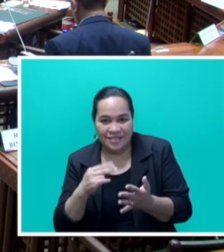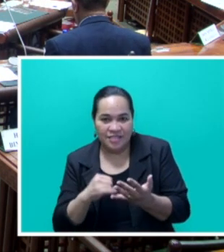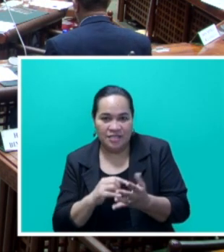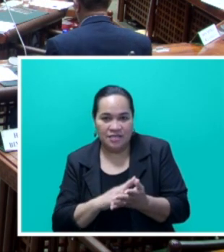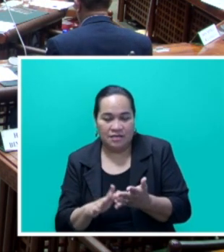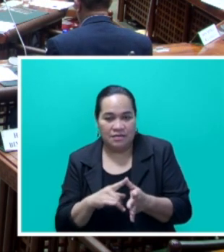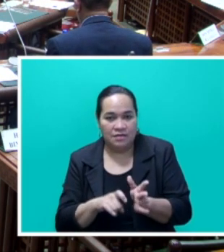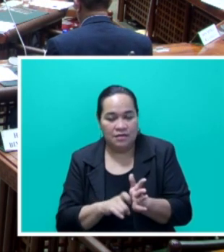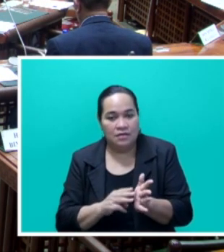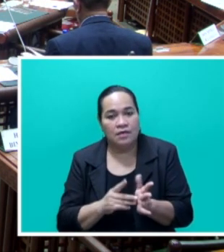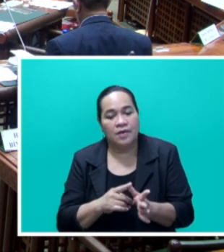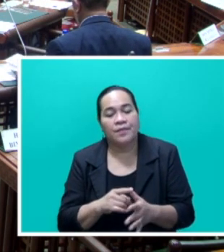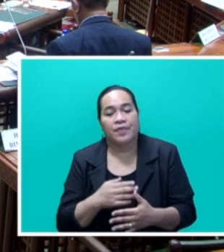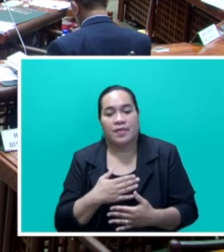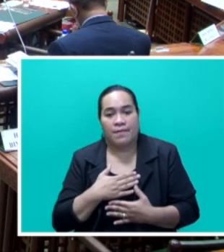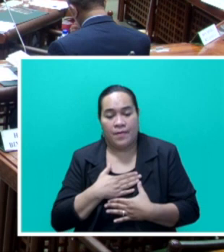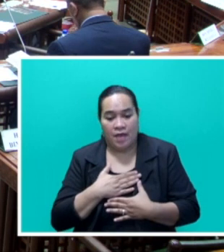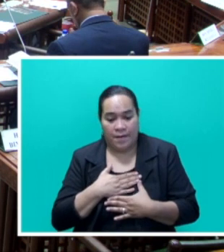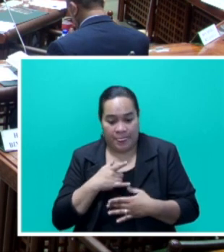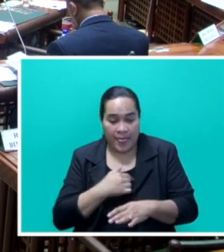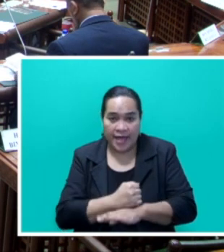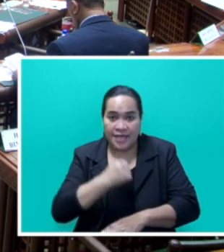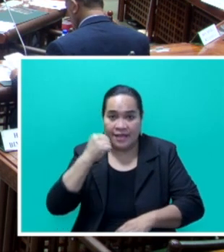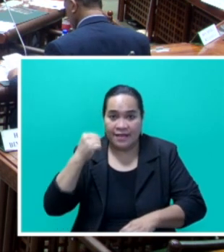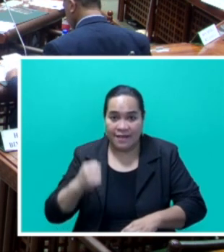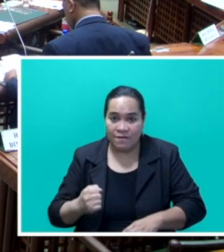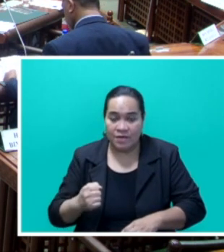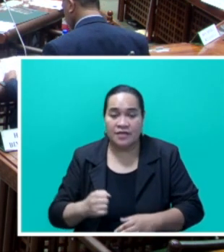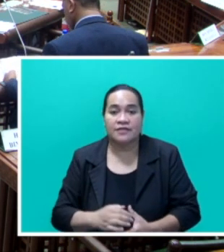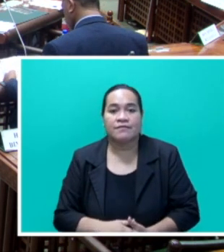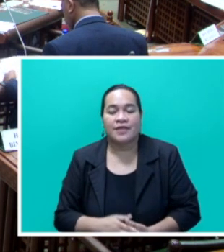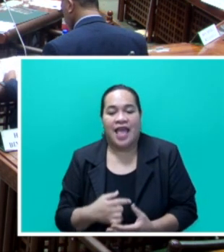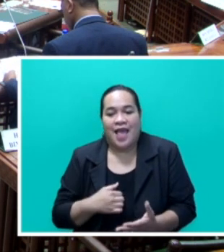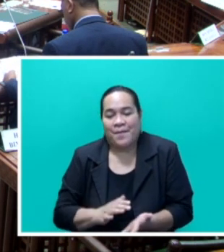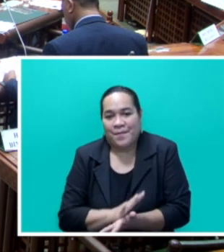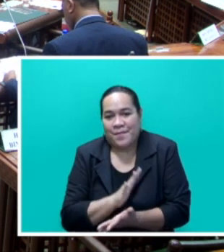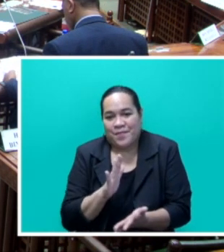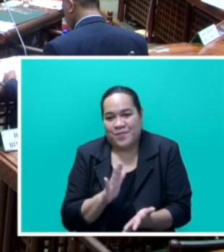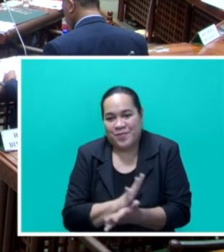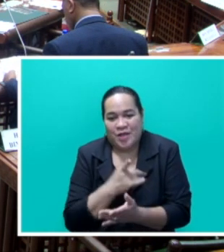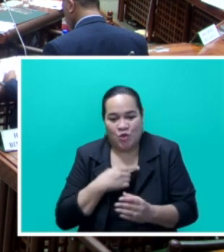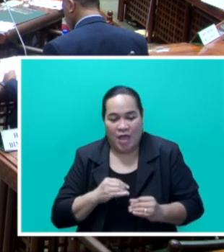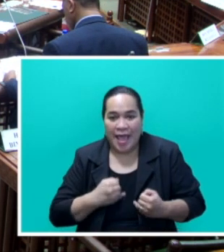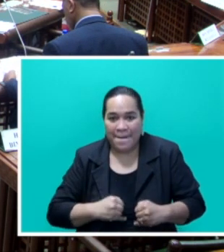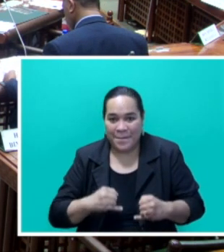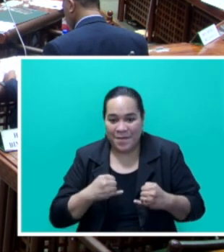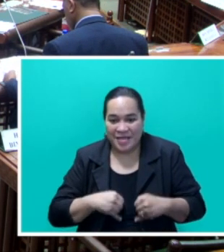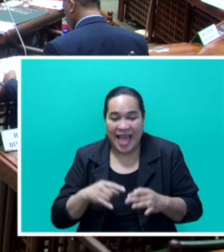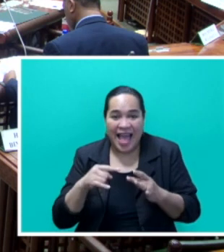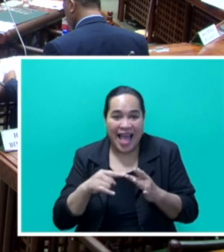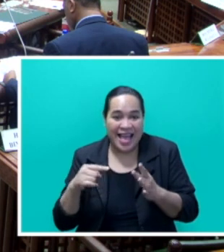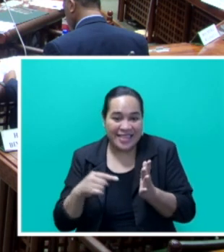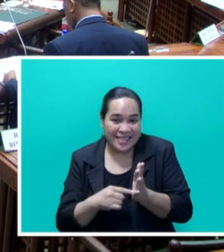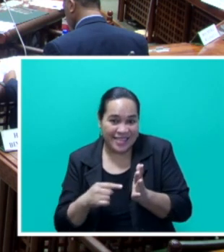Mr. Speaker, my government is pleased to have implemented the ITTO-funded project